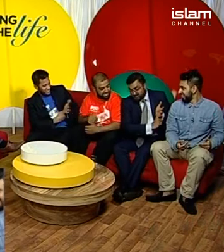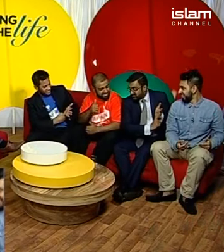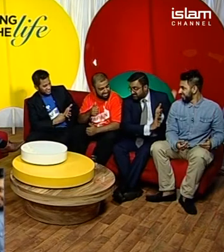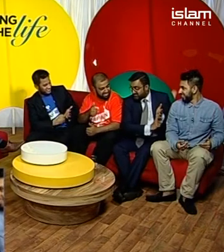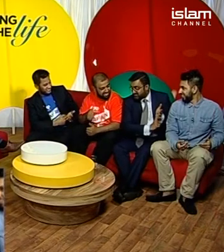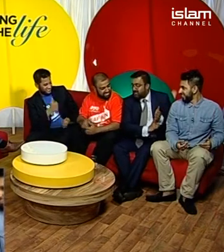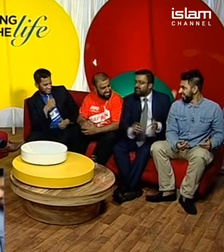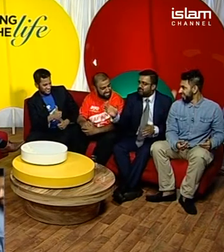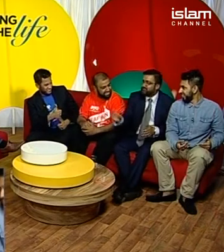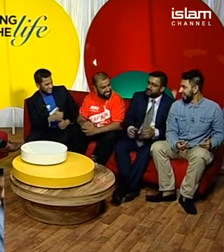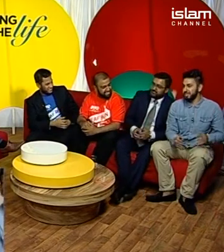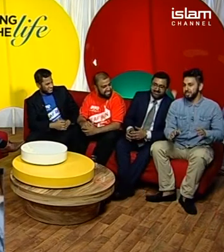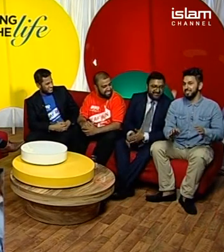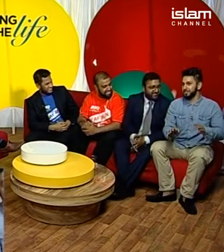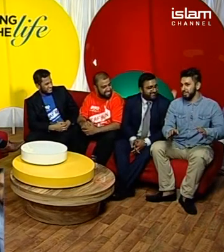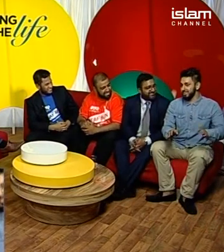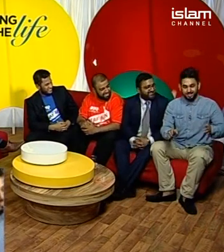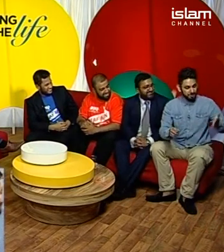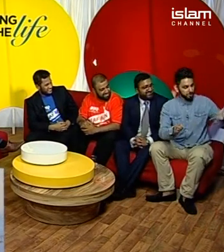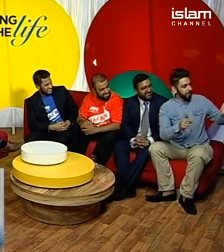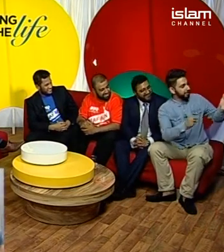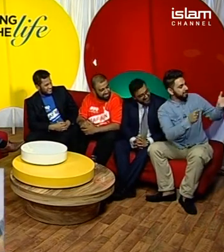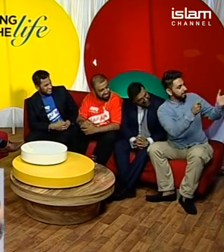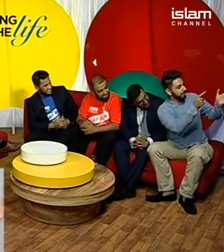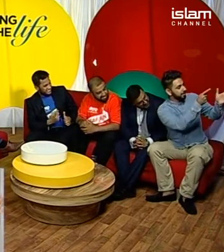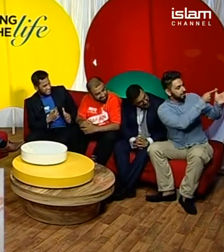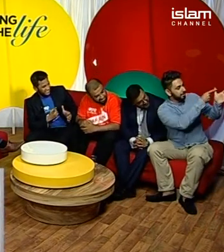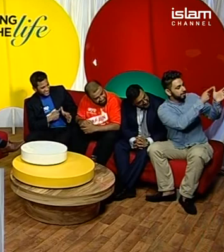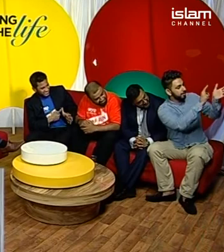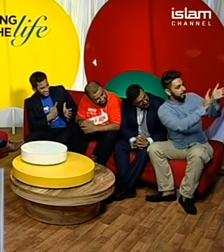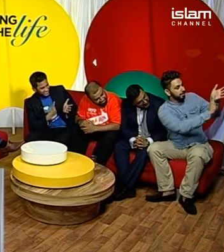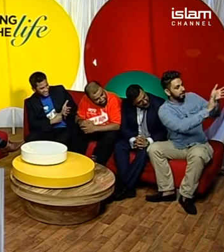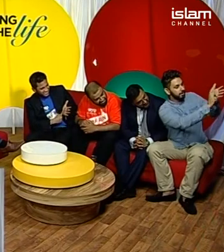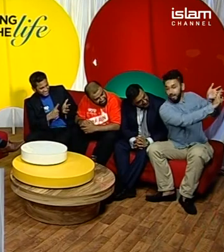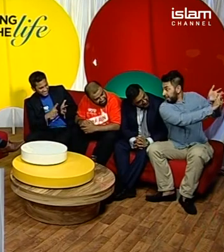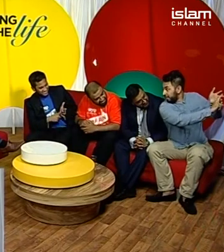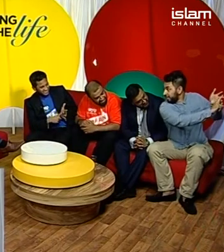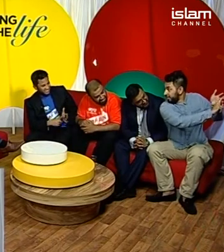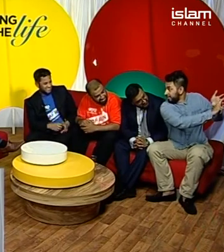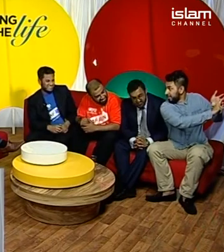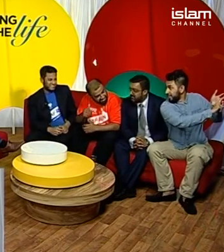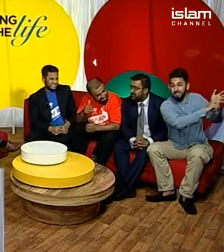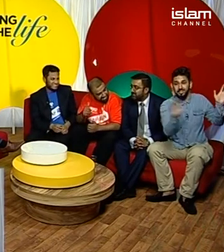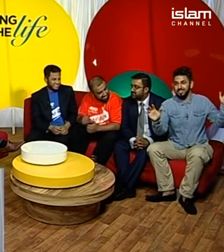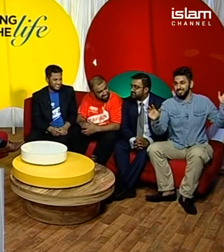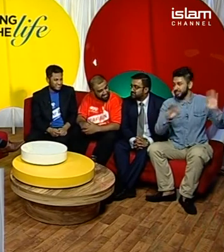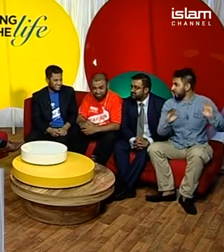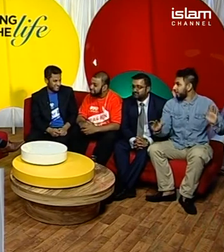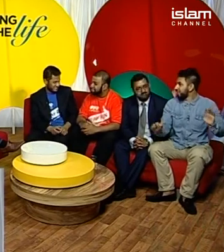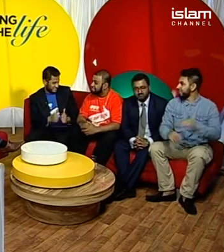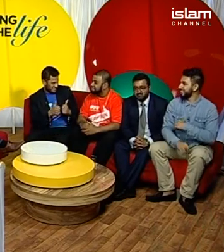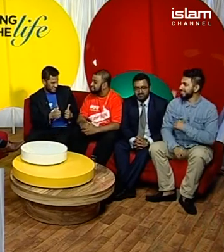R-A-H-E-E-L. Very good. Wow. Thank you very much. I literally learned this 30 seconds ago, so mine is A-L-I. A-L-I. Very